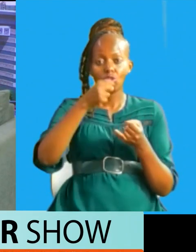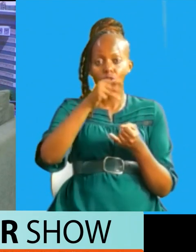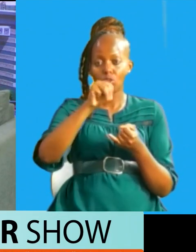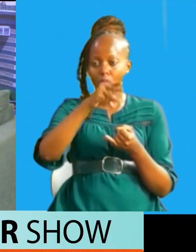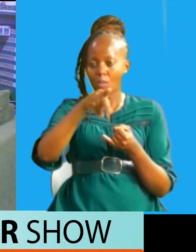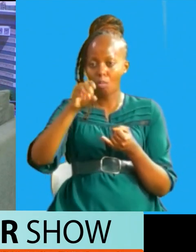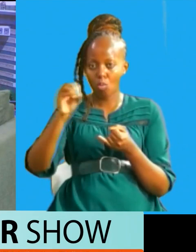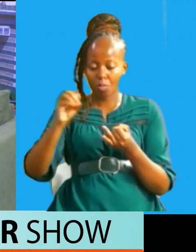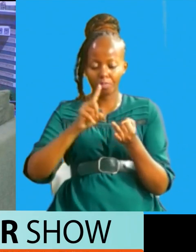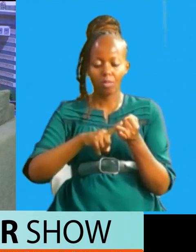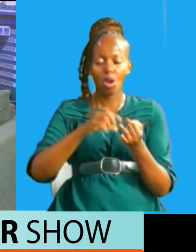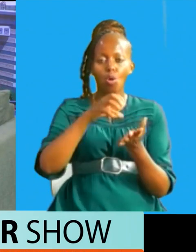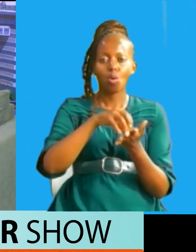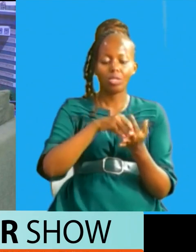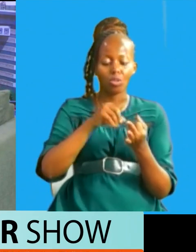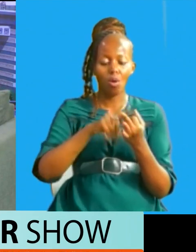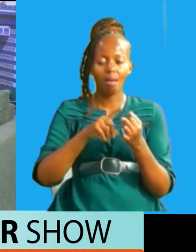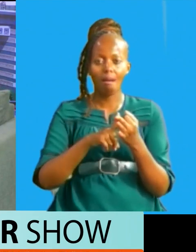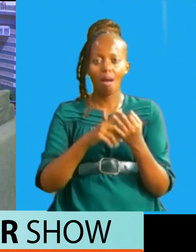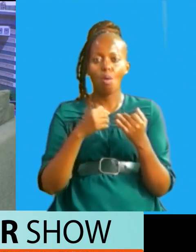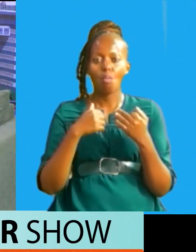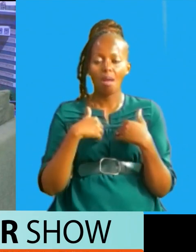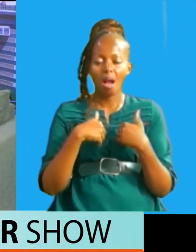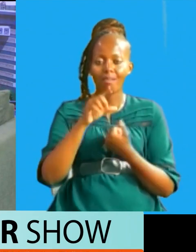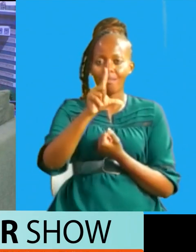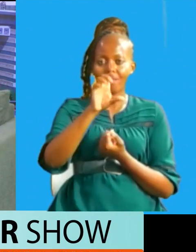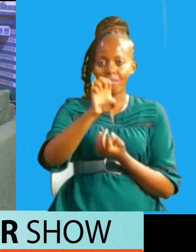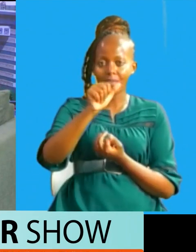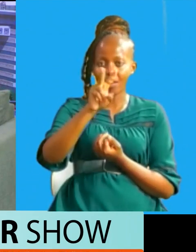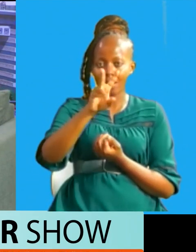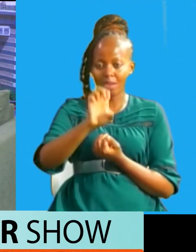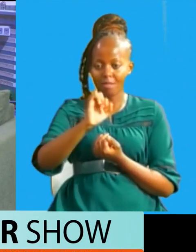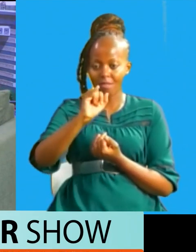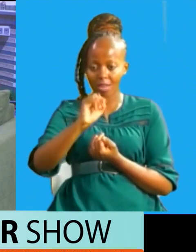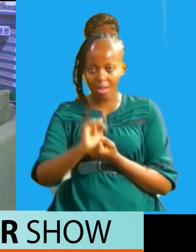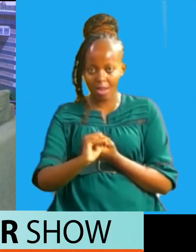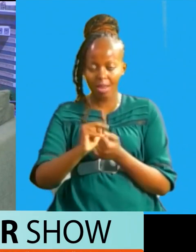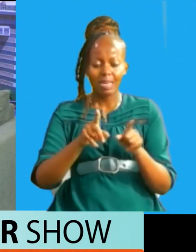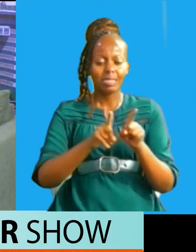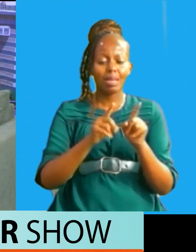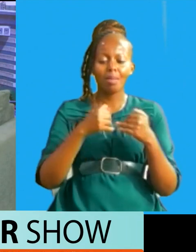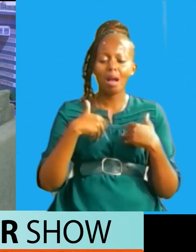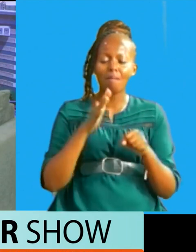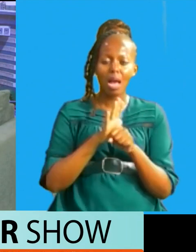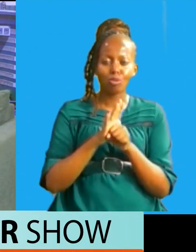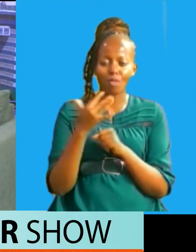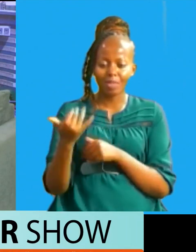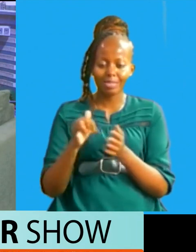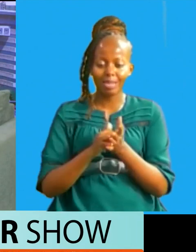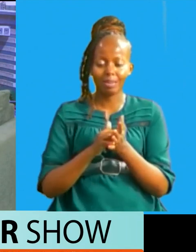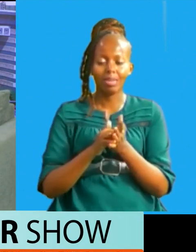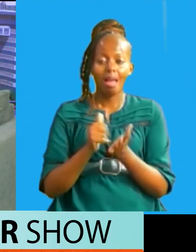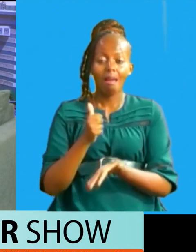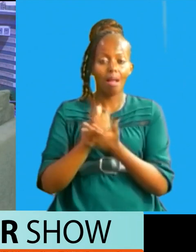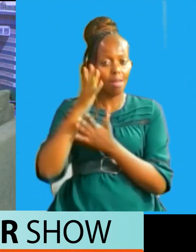conditioners, they have leave-ins, they have hair tonic. All of these products are actually organic,